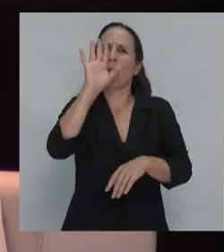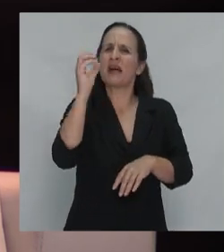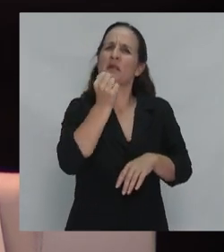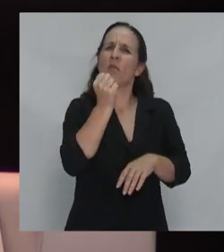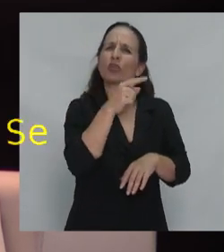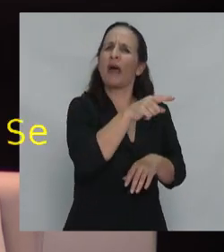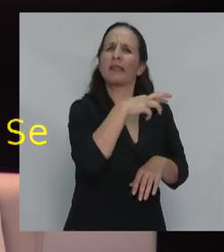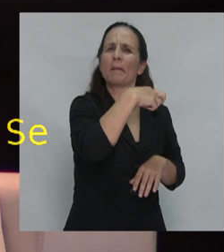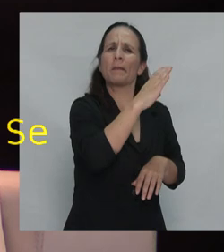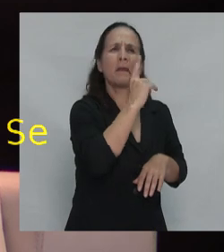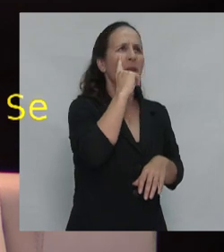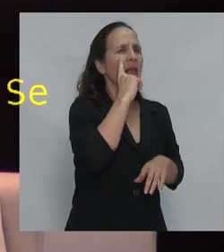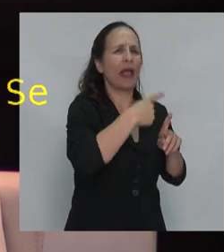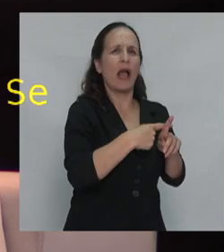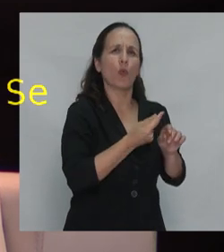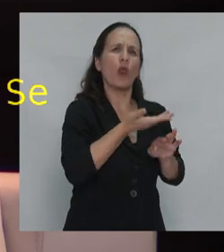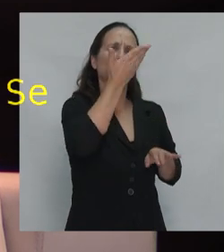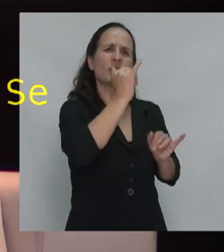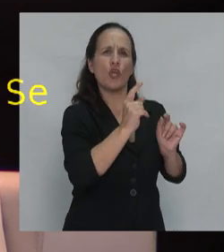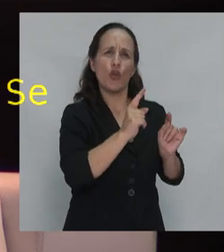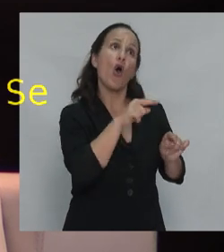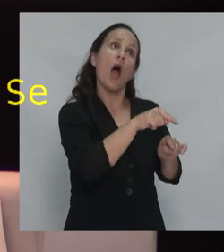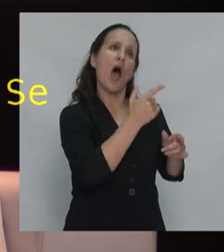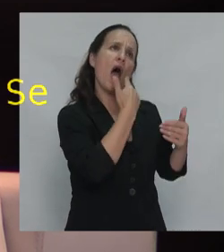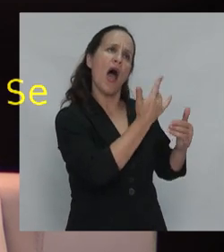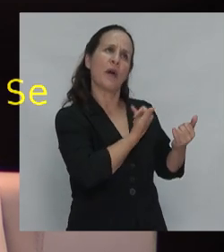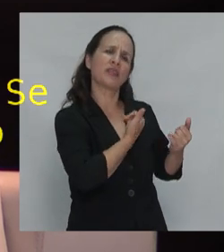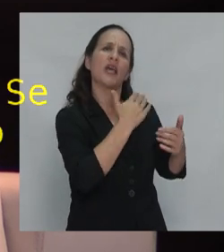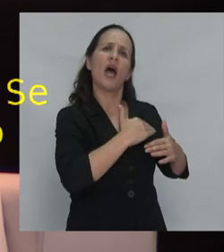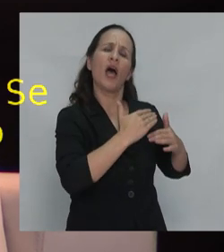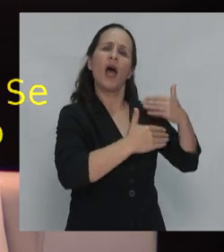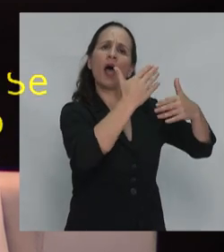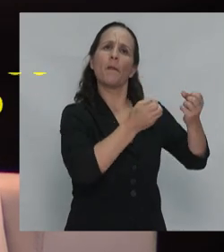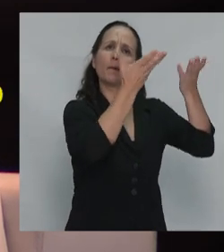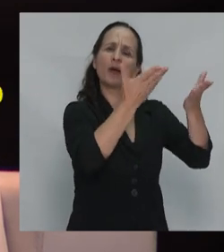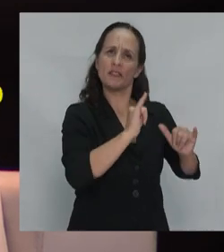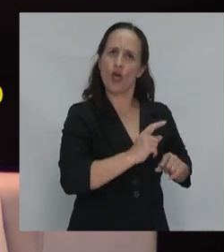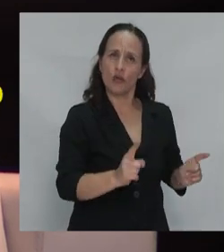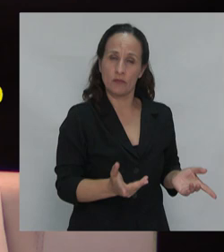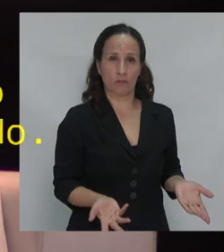say, we are moving forward. We know that's not the case.